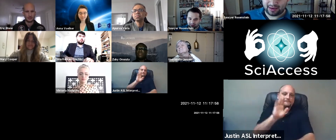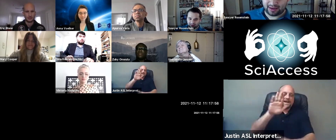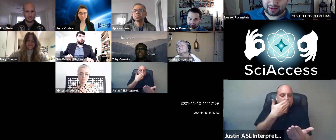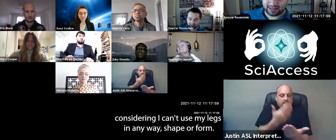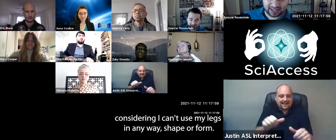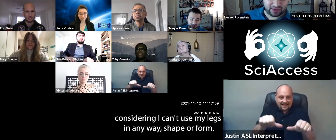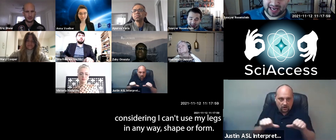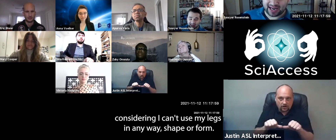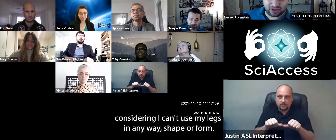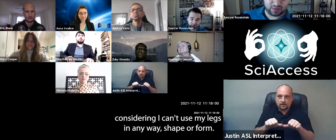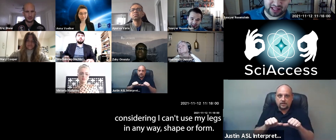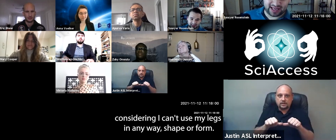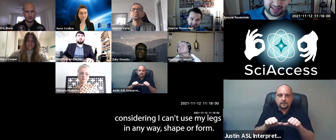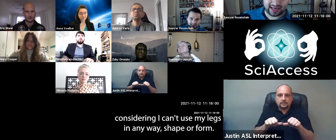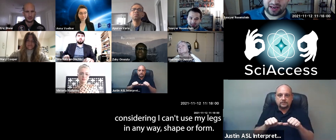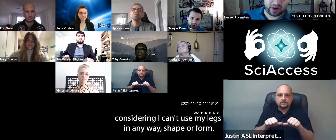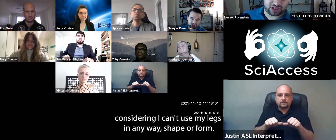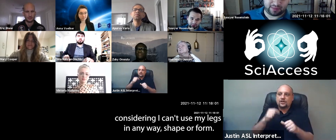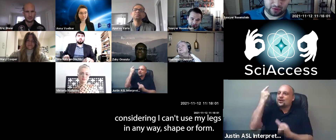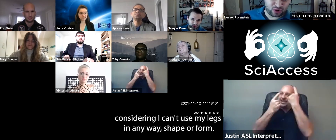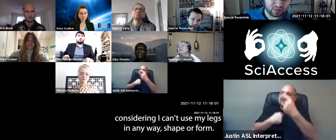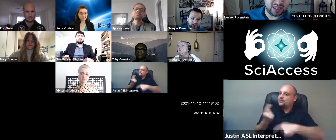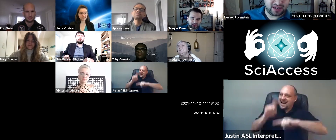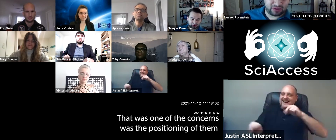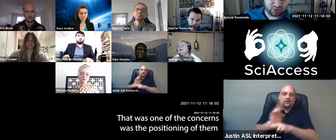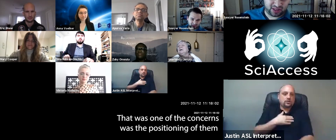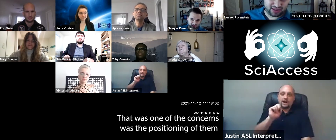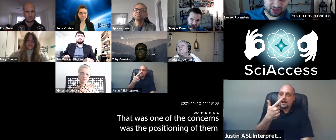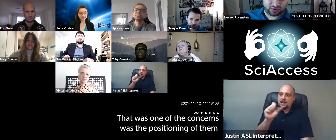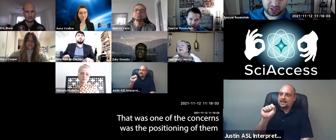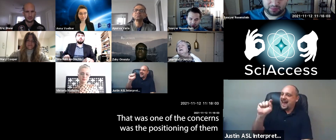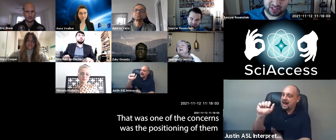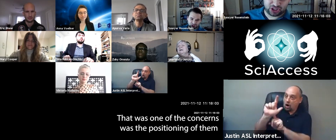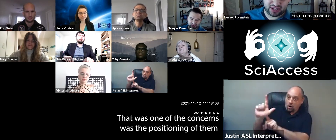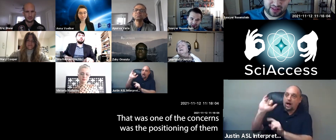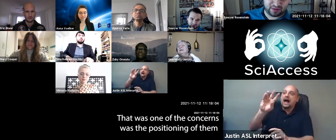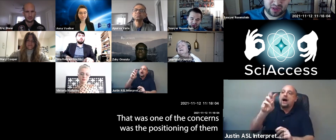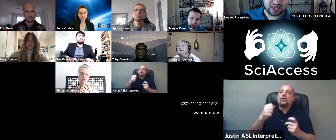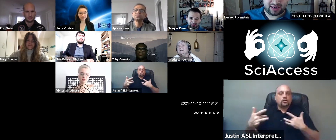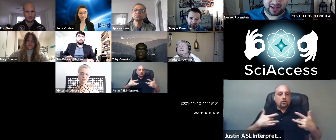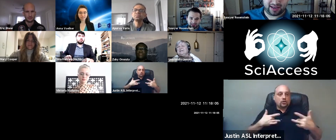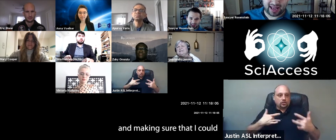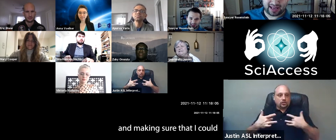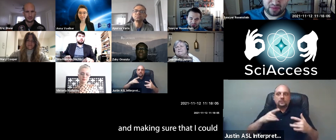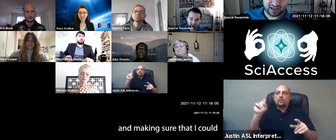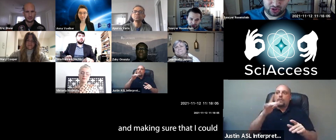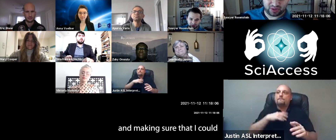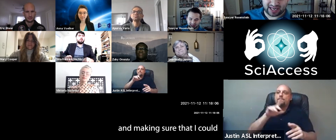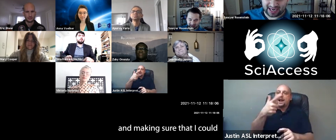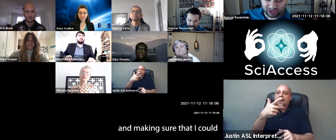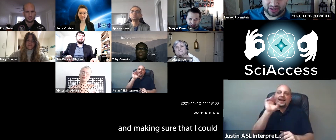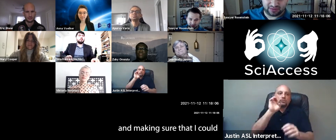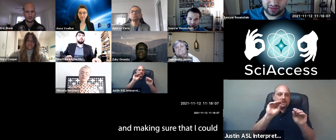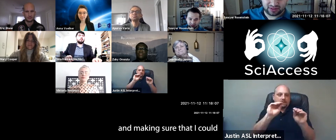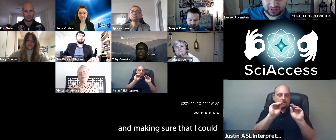area. Considering I can't use my legs in any way, shape, or form, that was one of the concerns, was the positioning of them and making sure